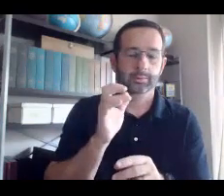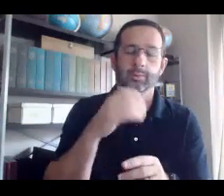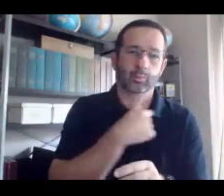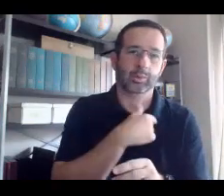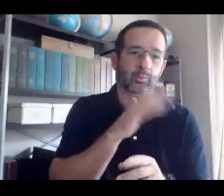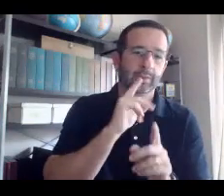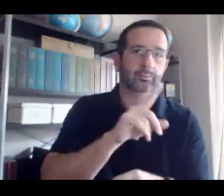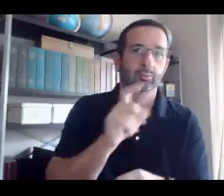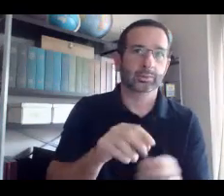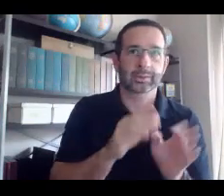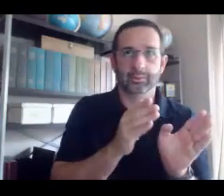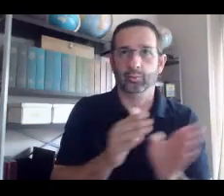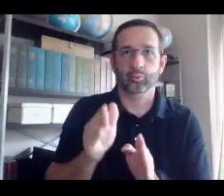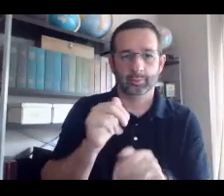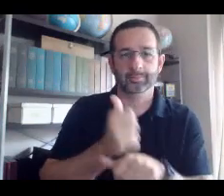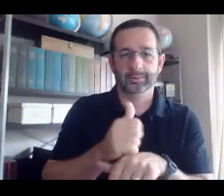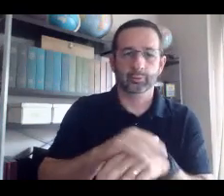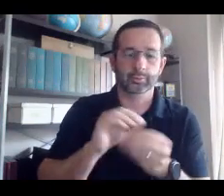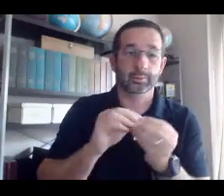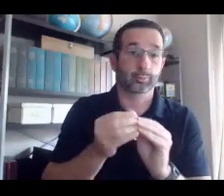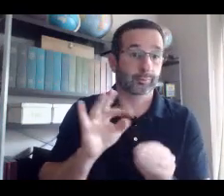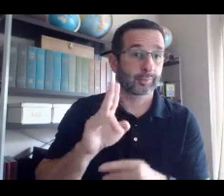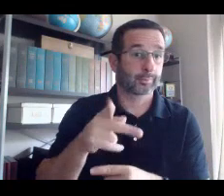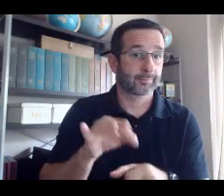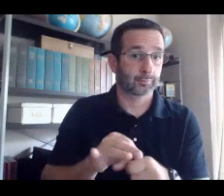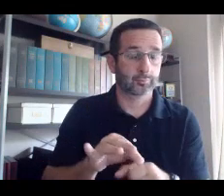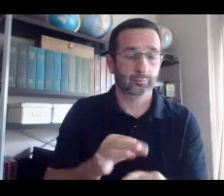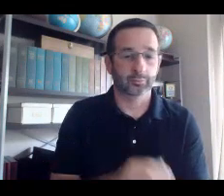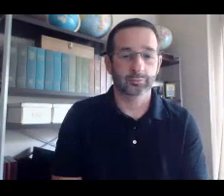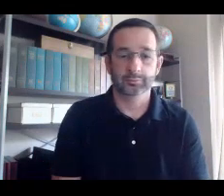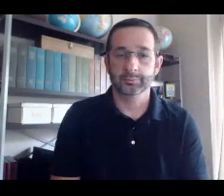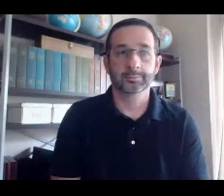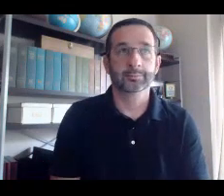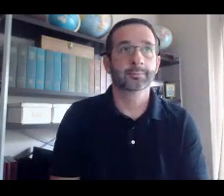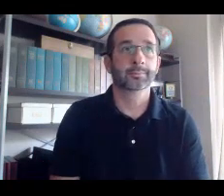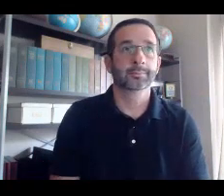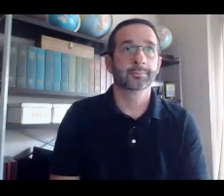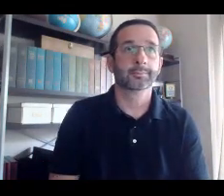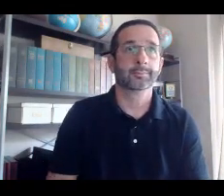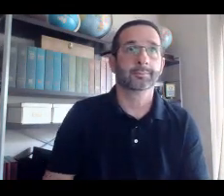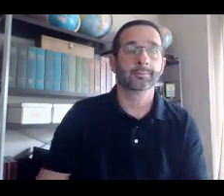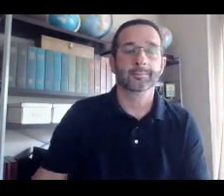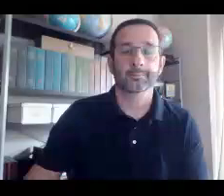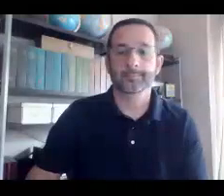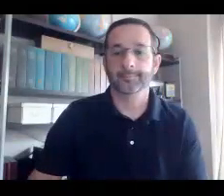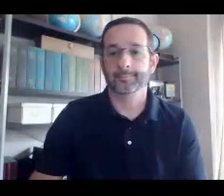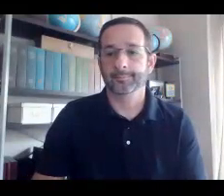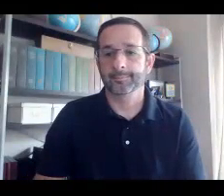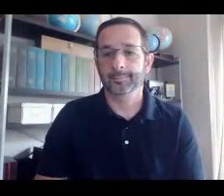and the answers will be based on the amount of upvotes that those questions have received.